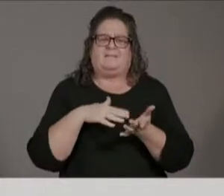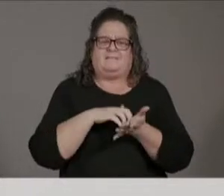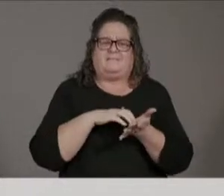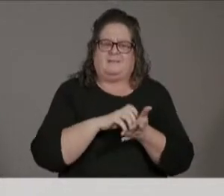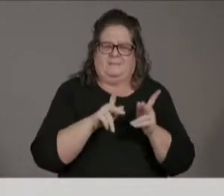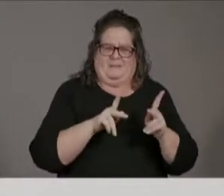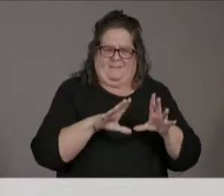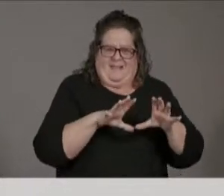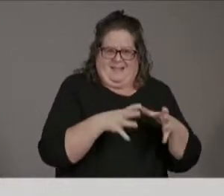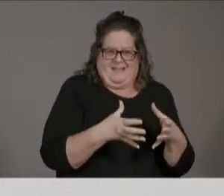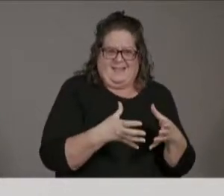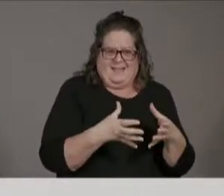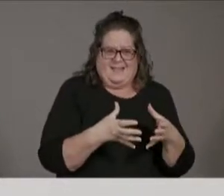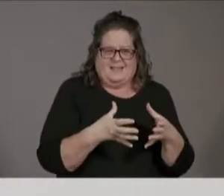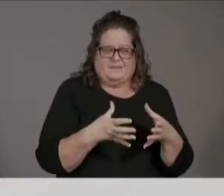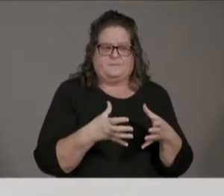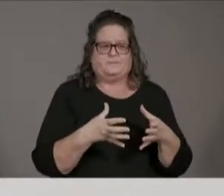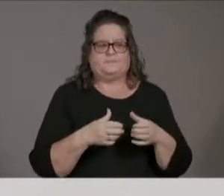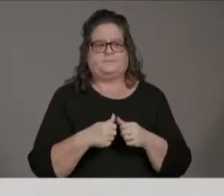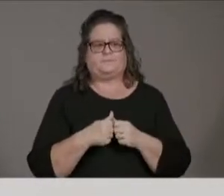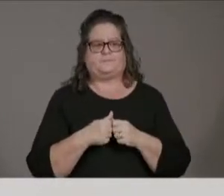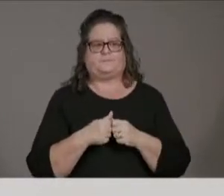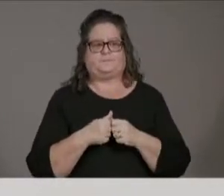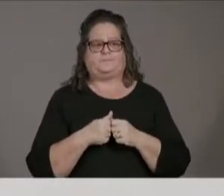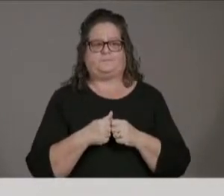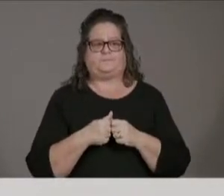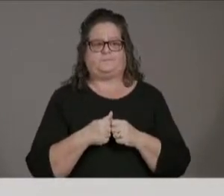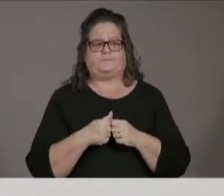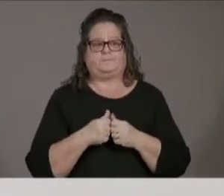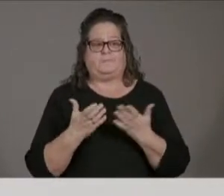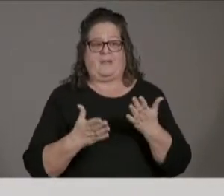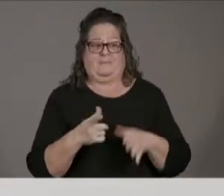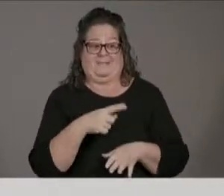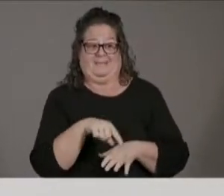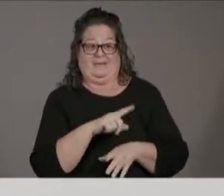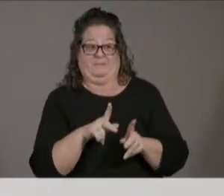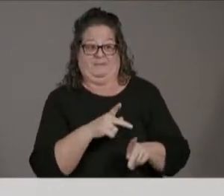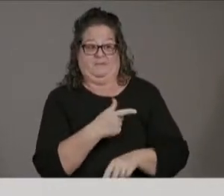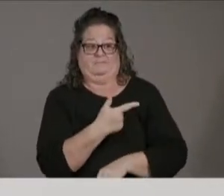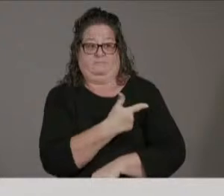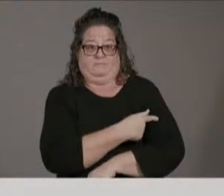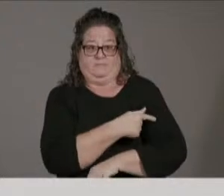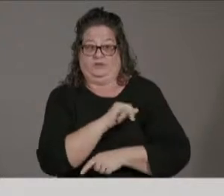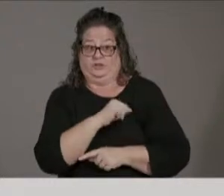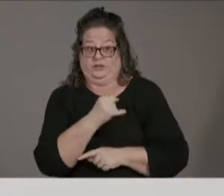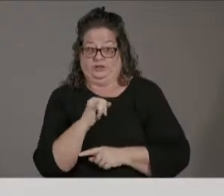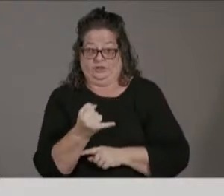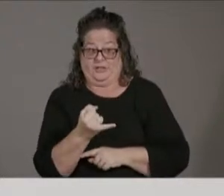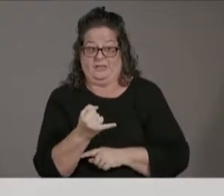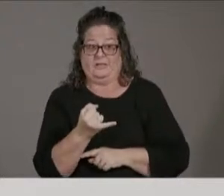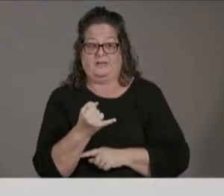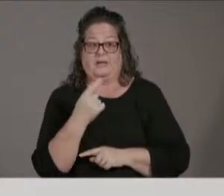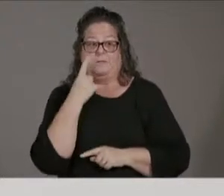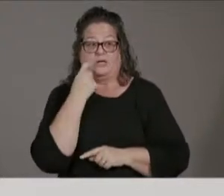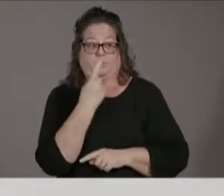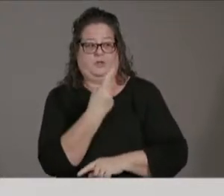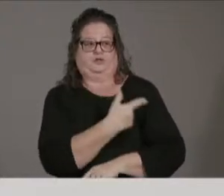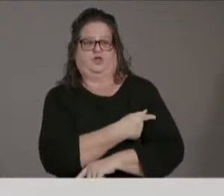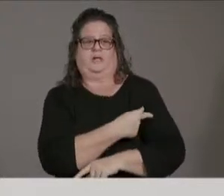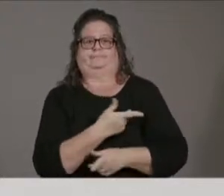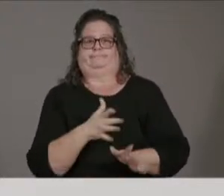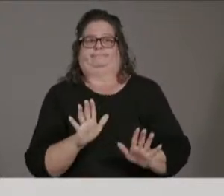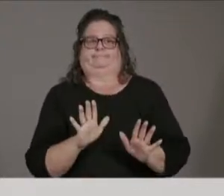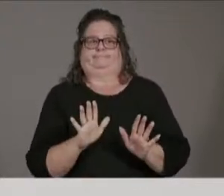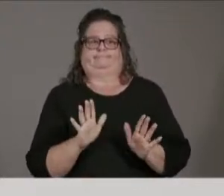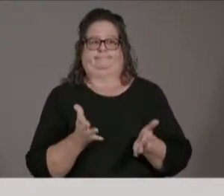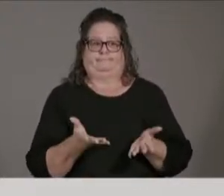populations and the possibility of maybe getting them the Johnson & Johnson vaccine, since it's one shot. Do you expect a